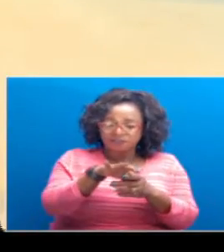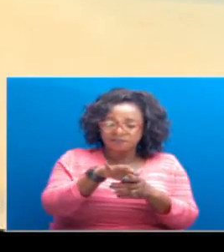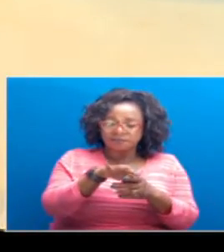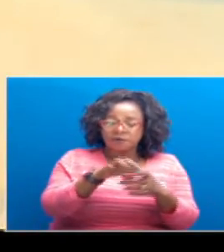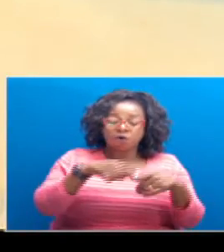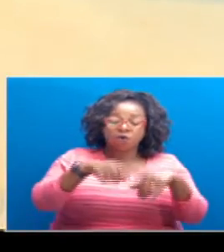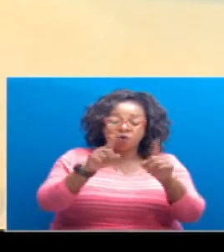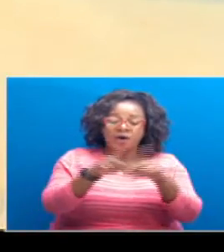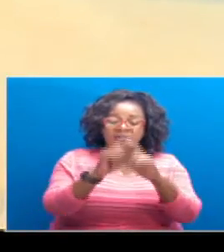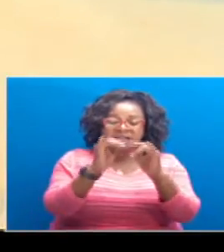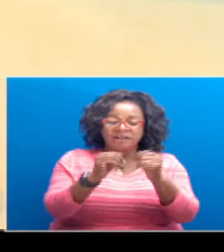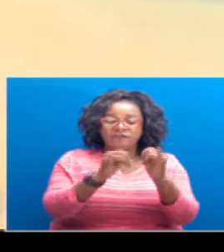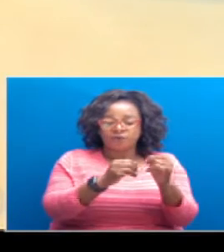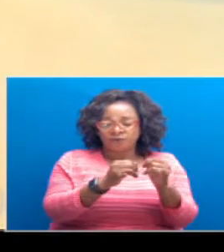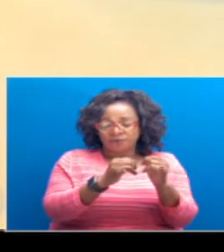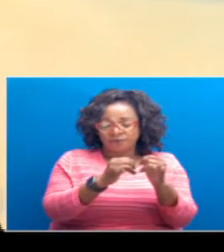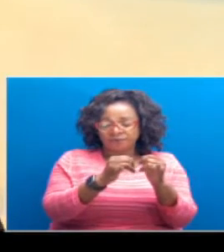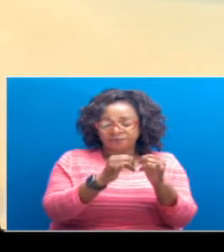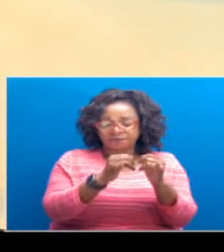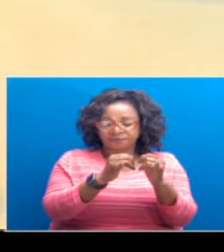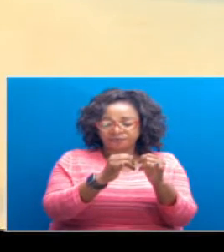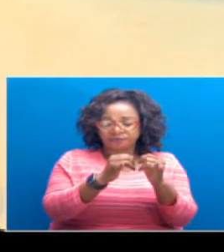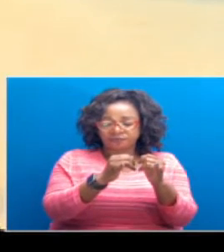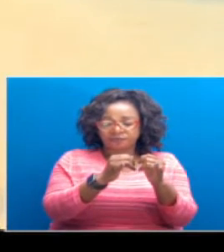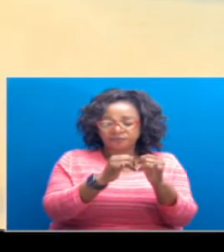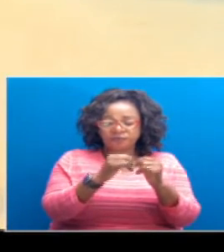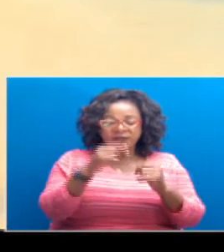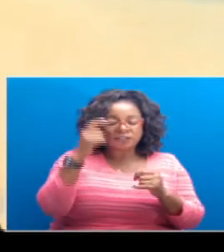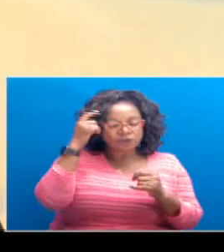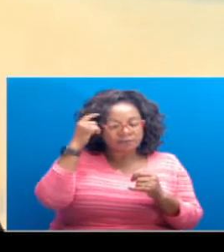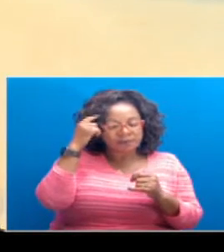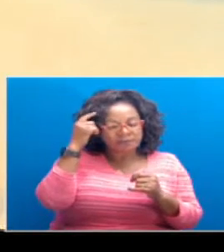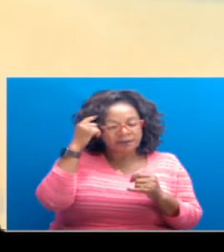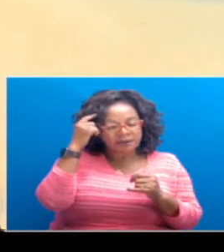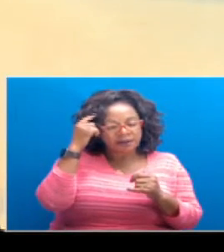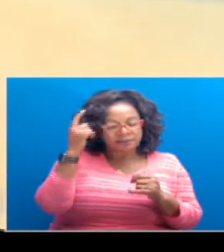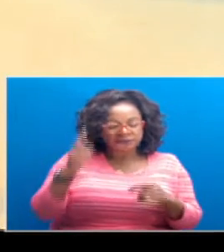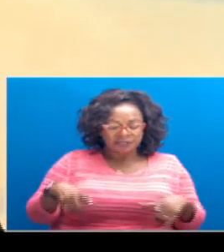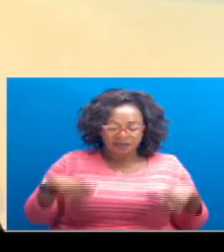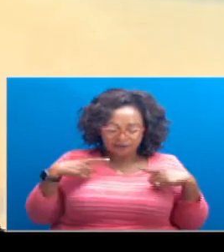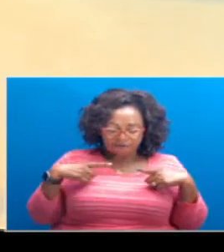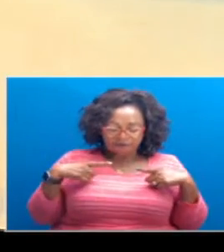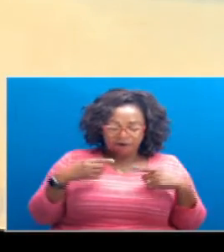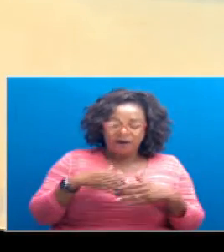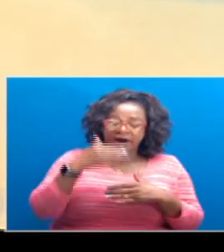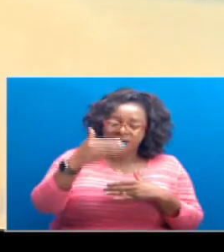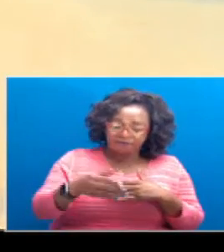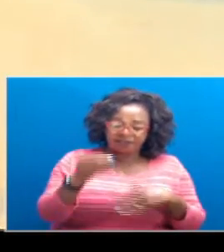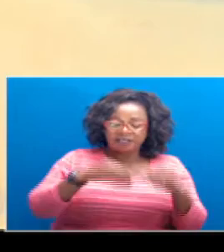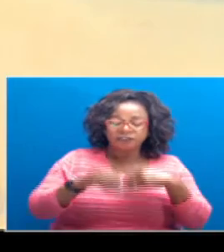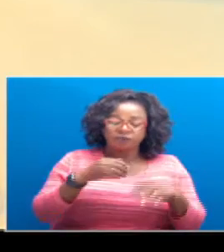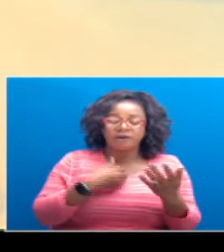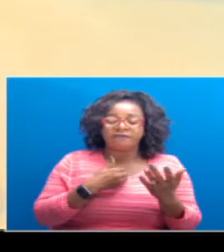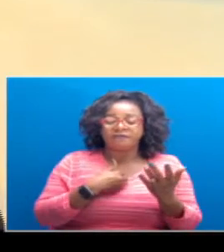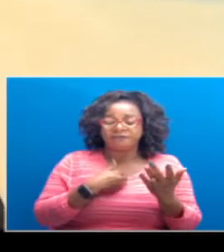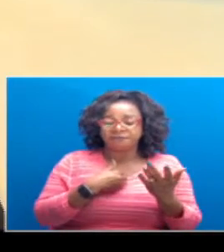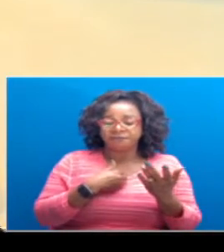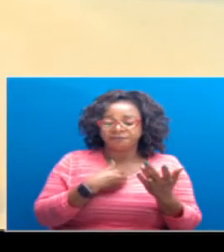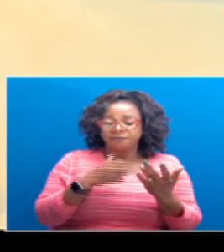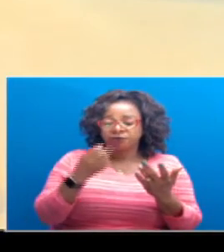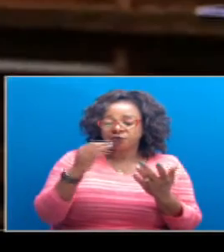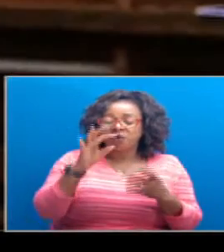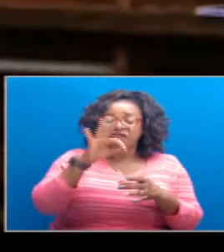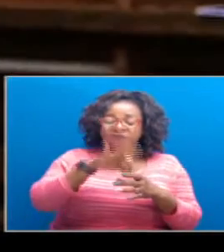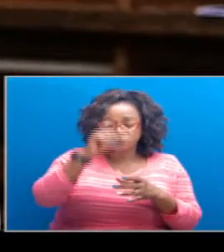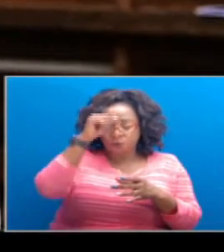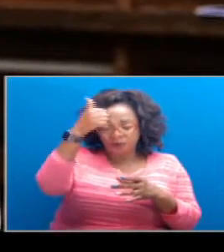an individual. And to remember, there is life after elections. So they vote